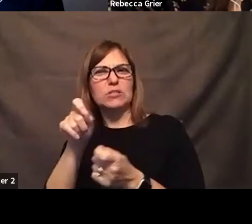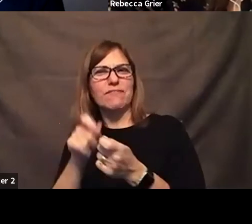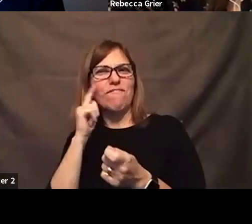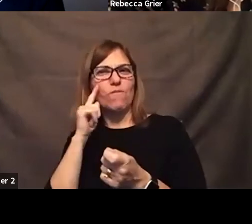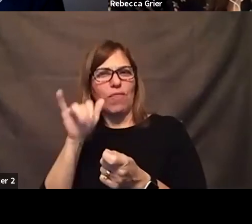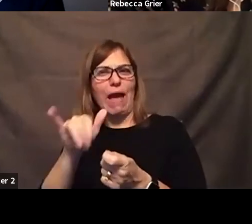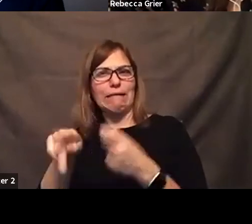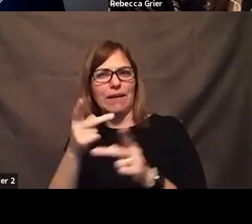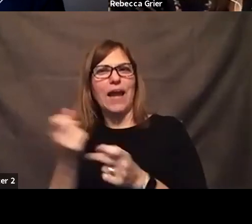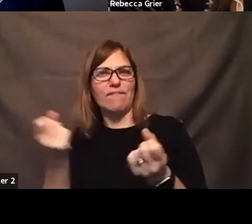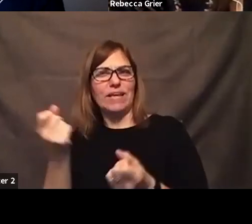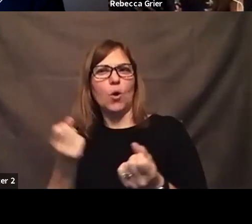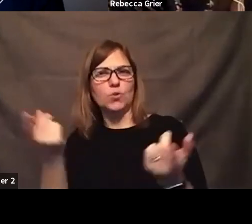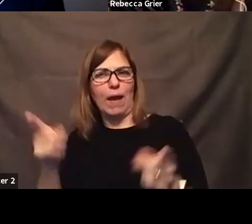operate.